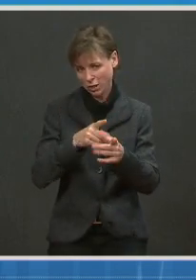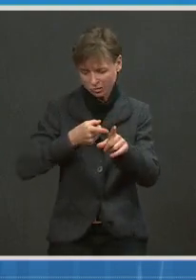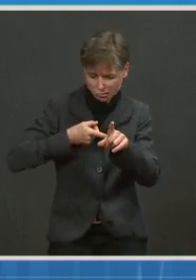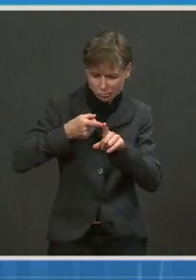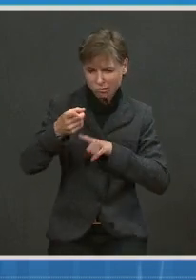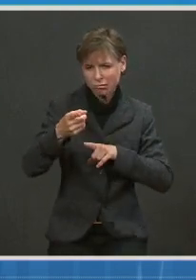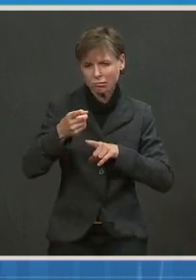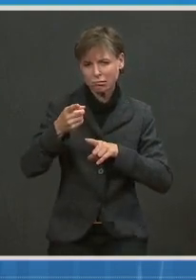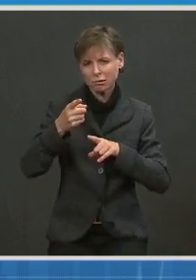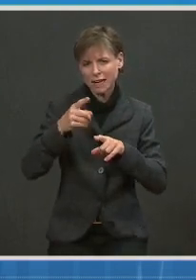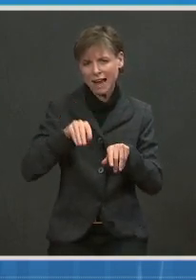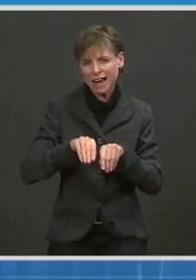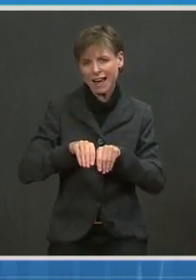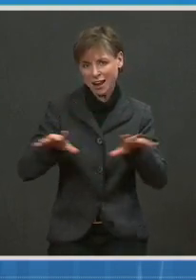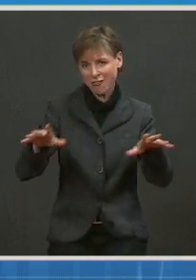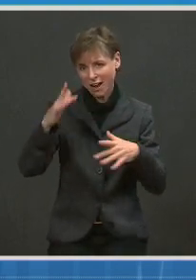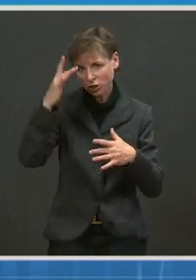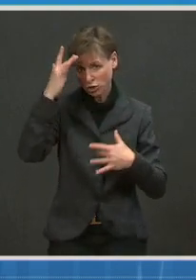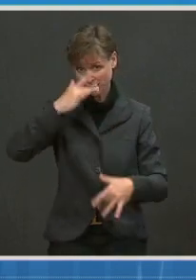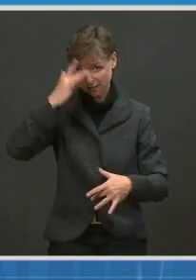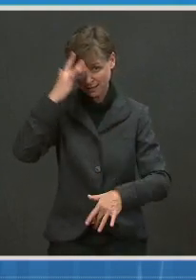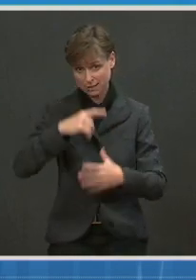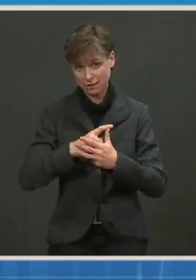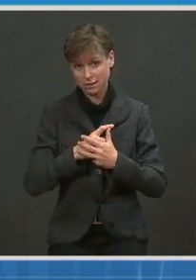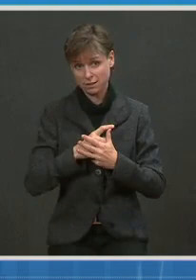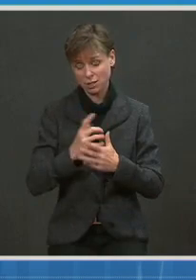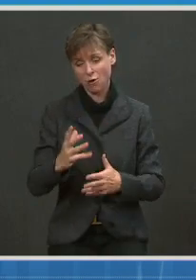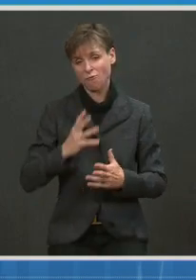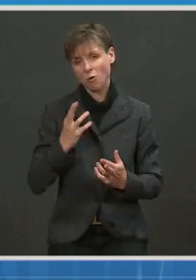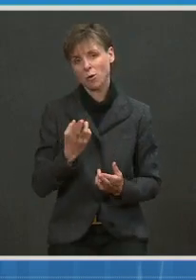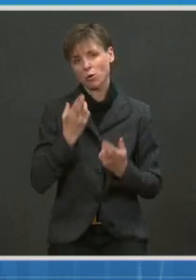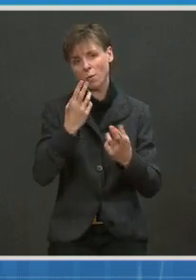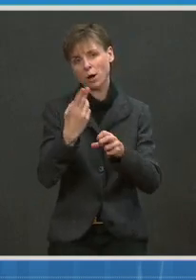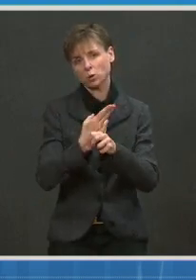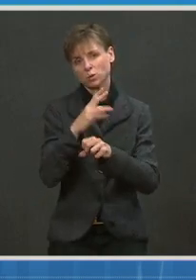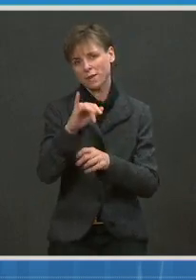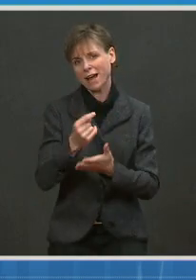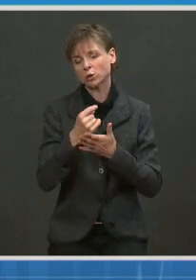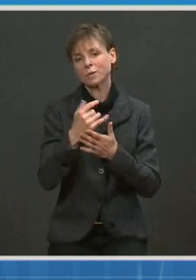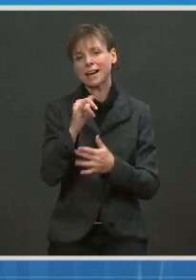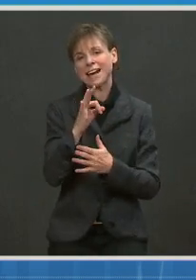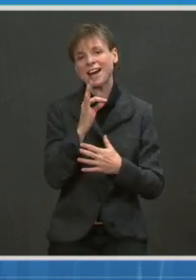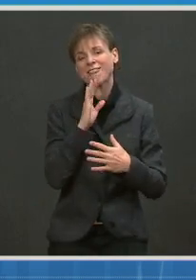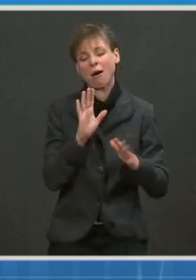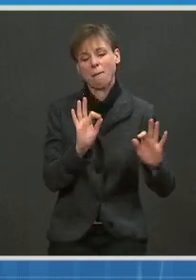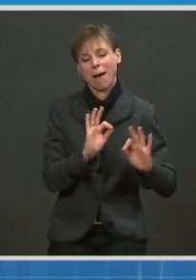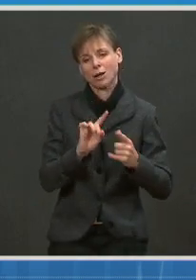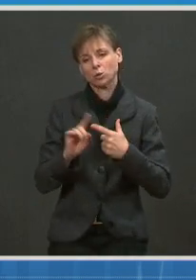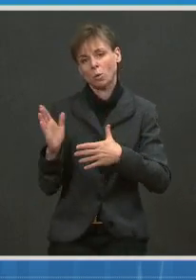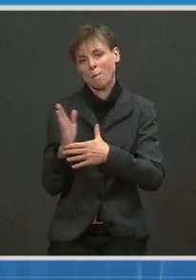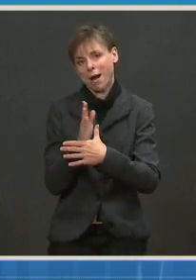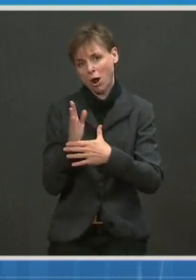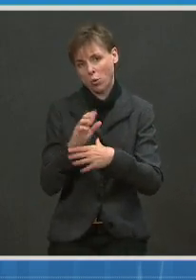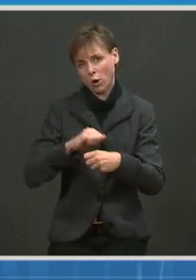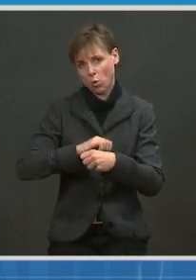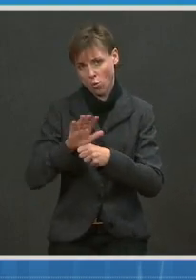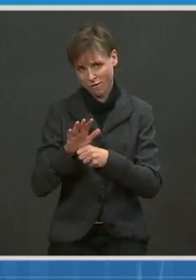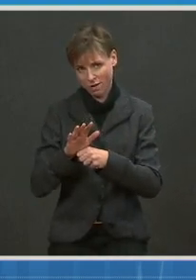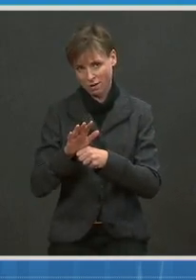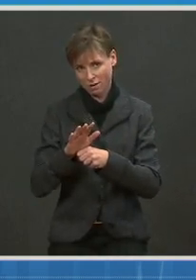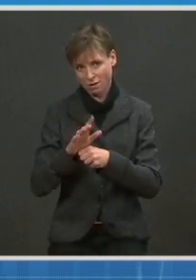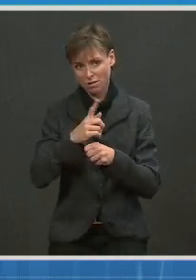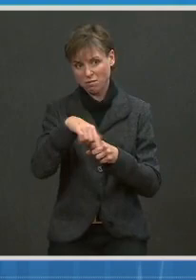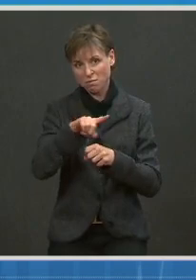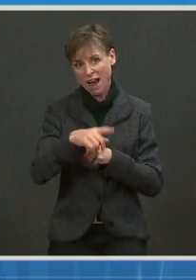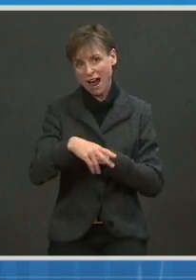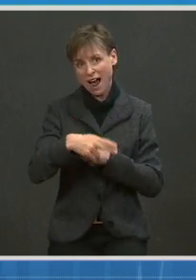disease. They both formally recommend the use of this treatment in patients with mild or moderate COVID-19 who are at high risk of